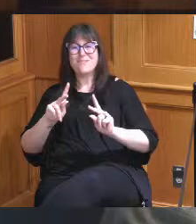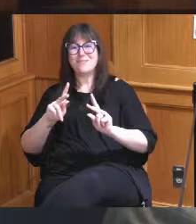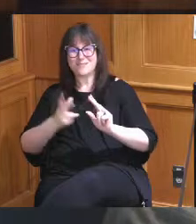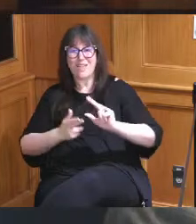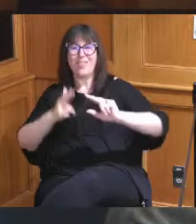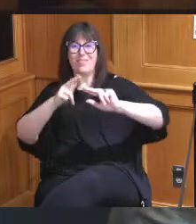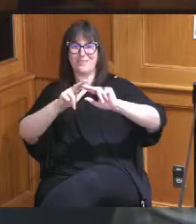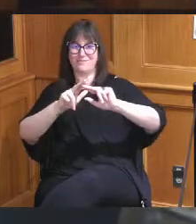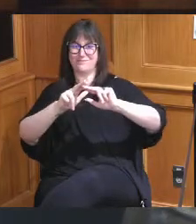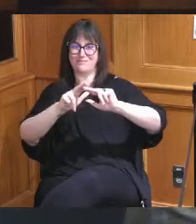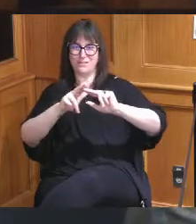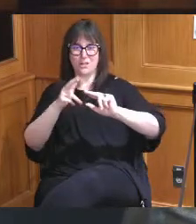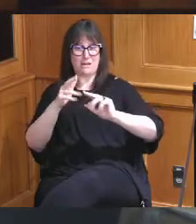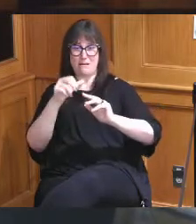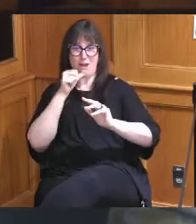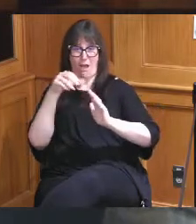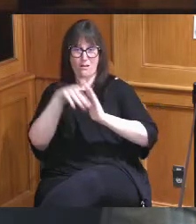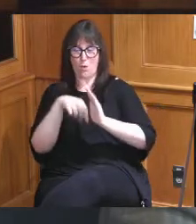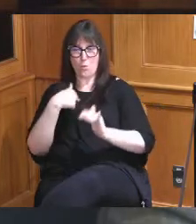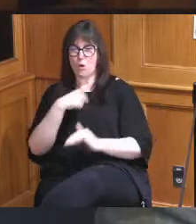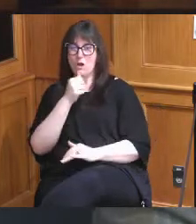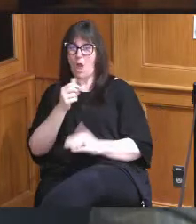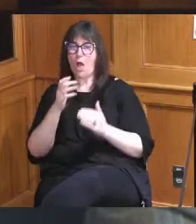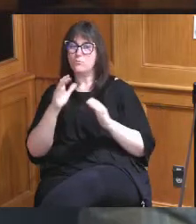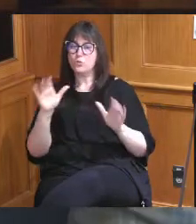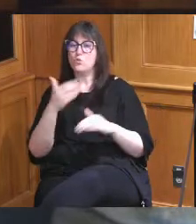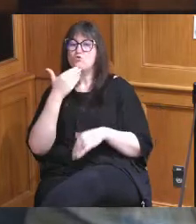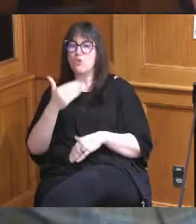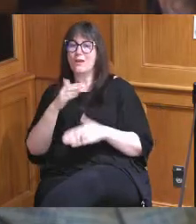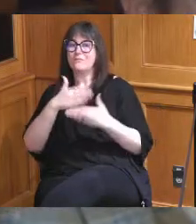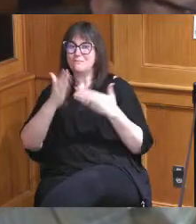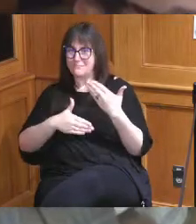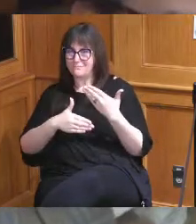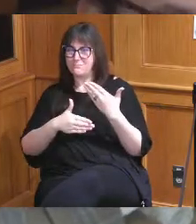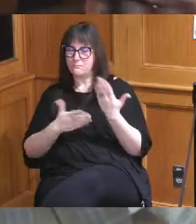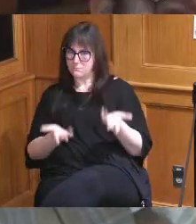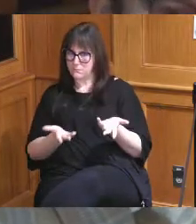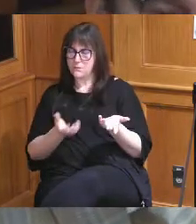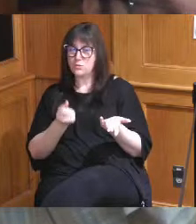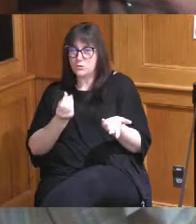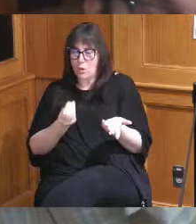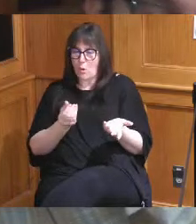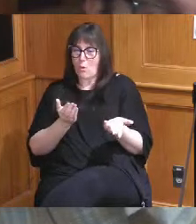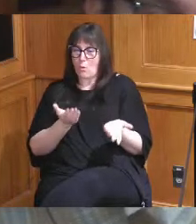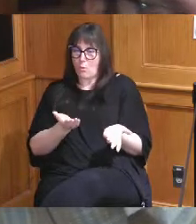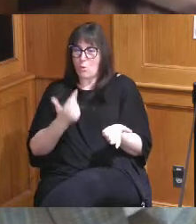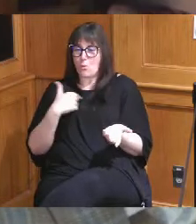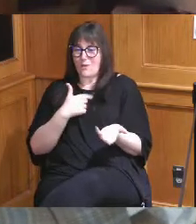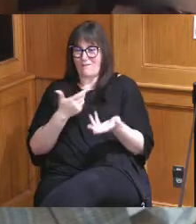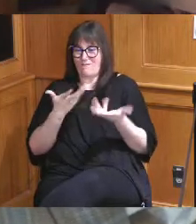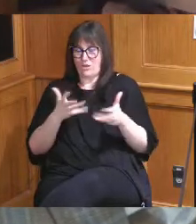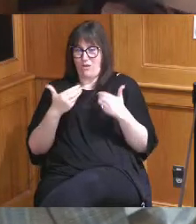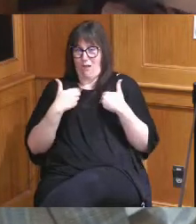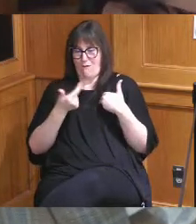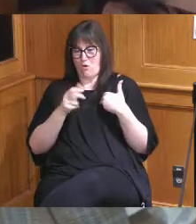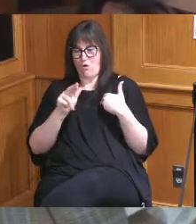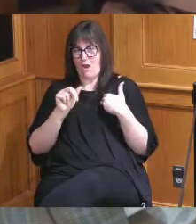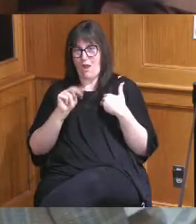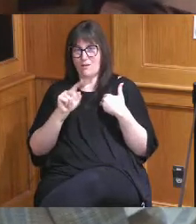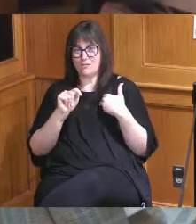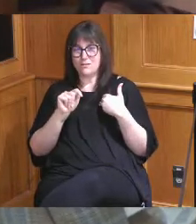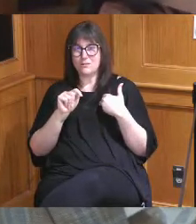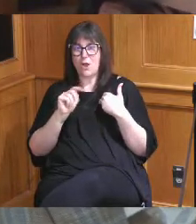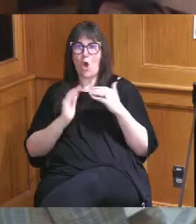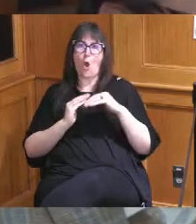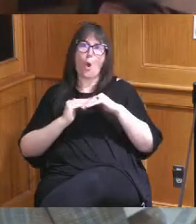not doing a great job of ending it. One of the things that we would have grants and so forth come through here. We'll vote for $20